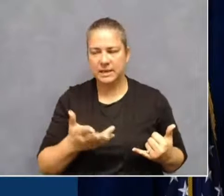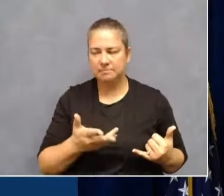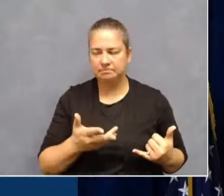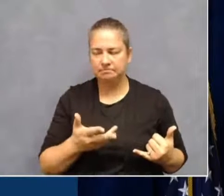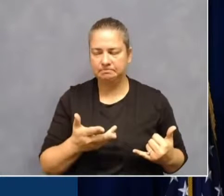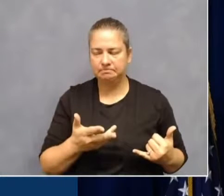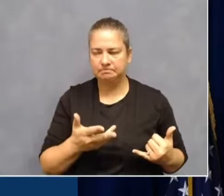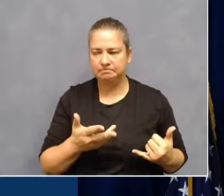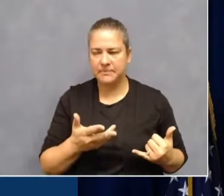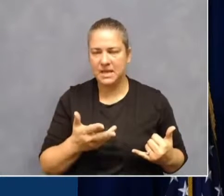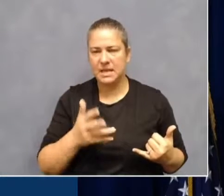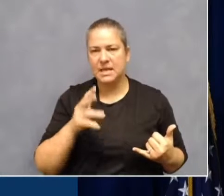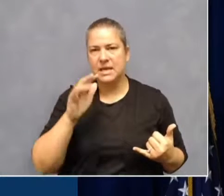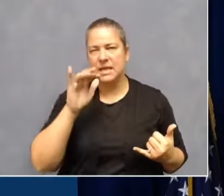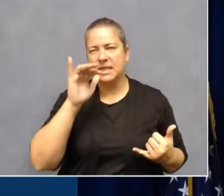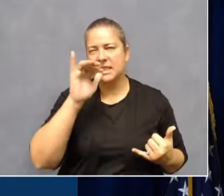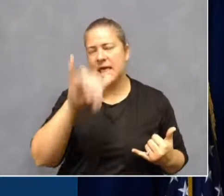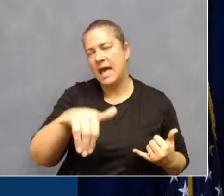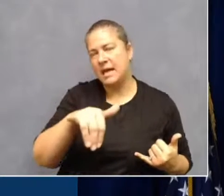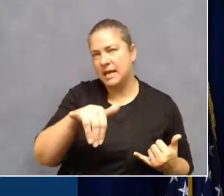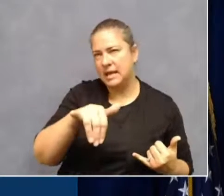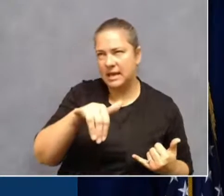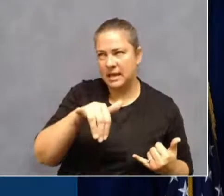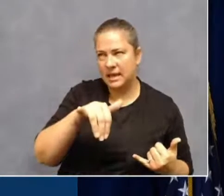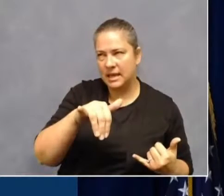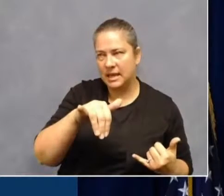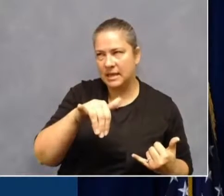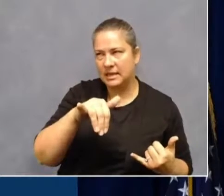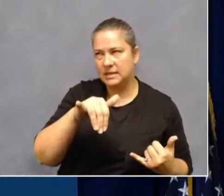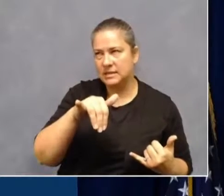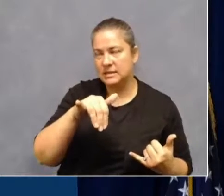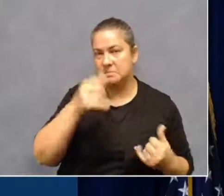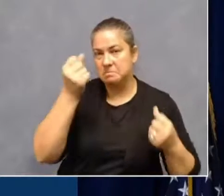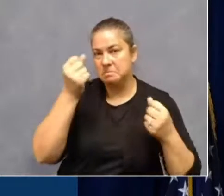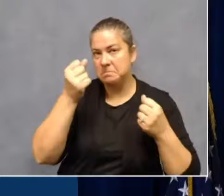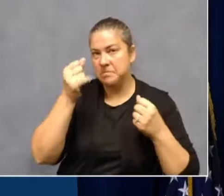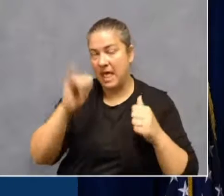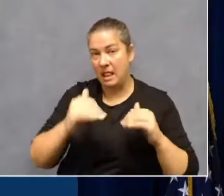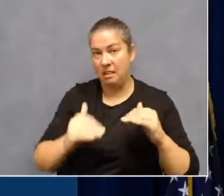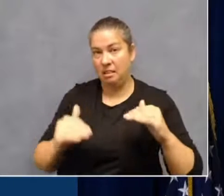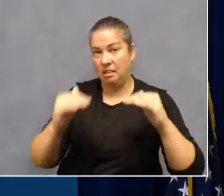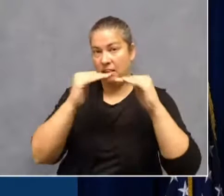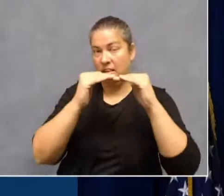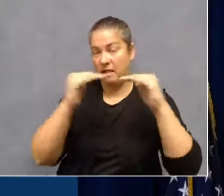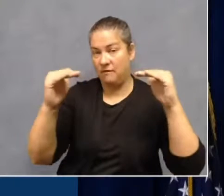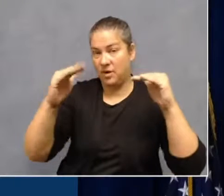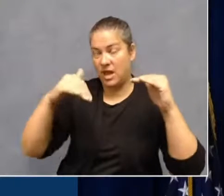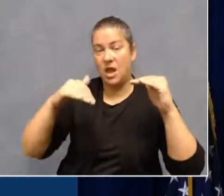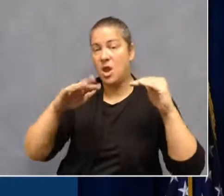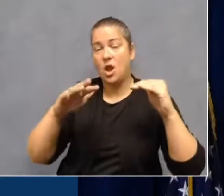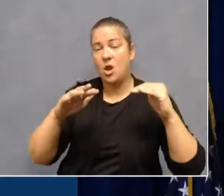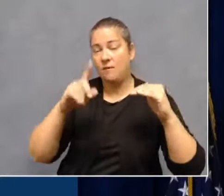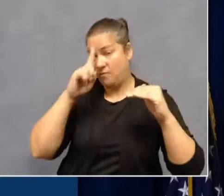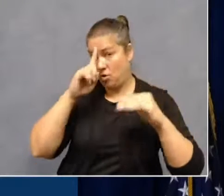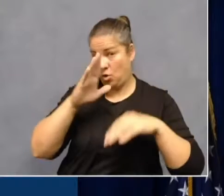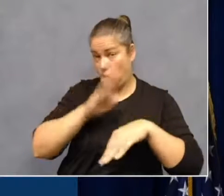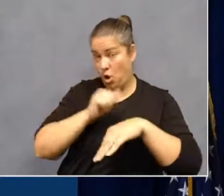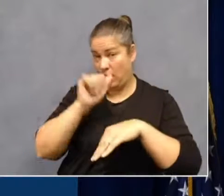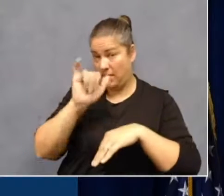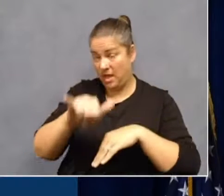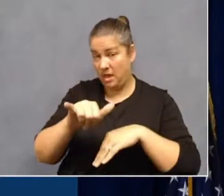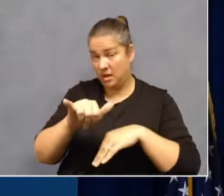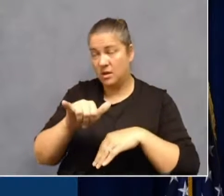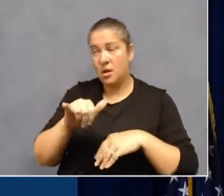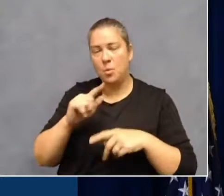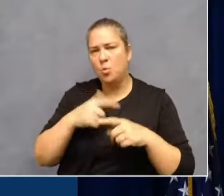that level to call a special session. That doesn't mean that we're not working towards a regular session, but